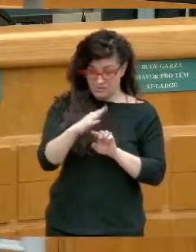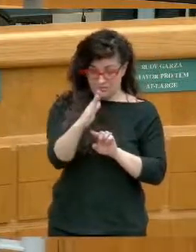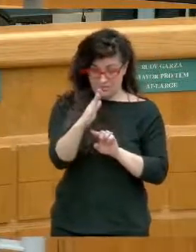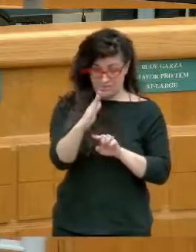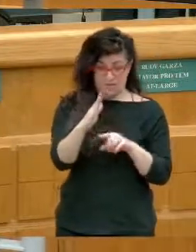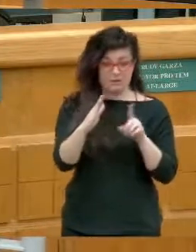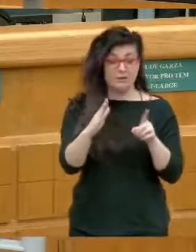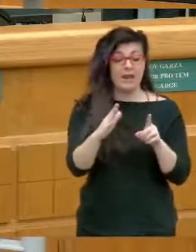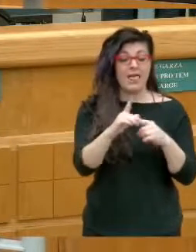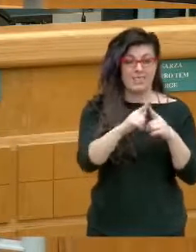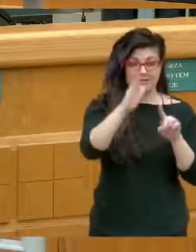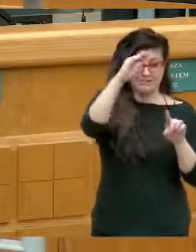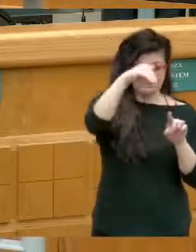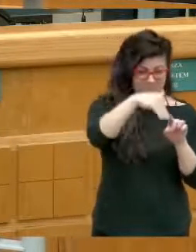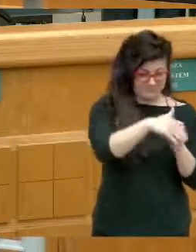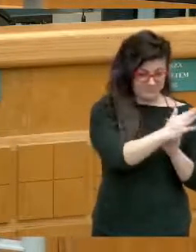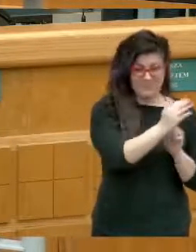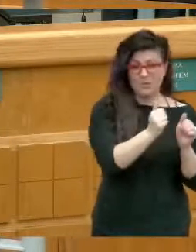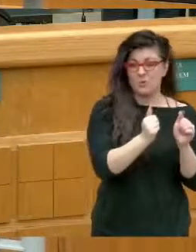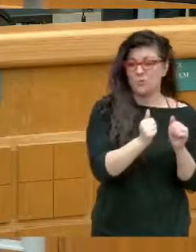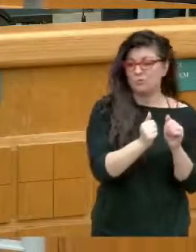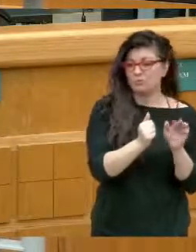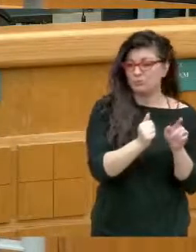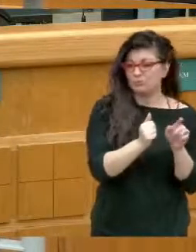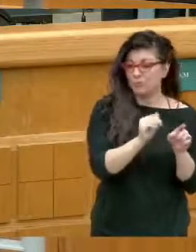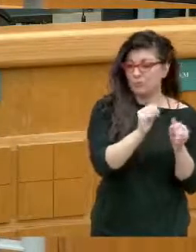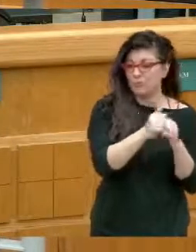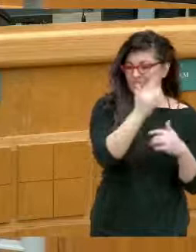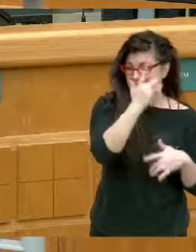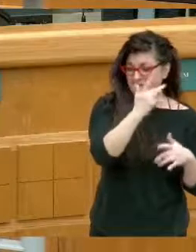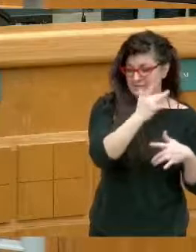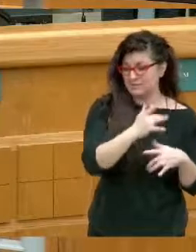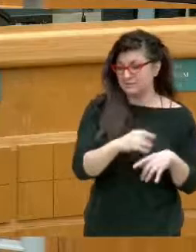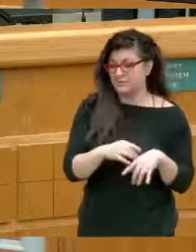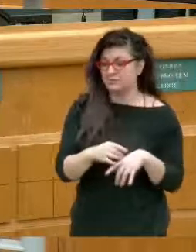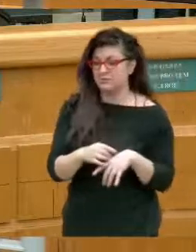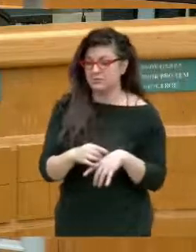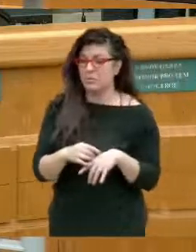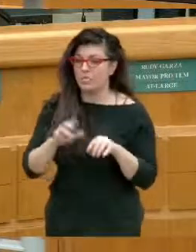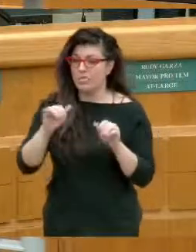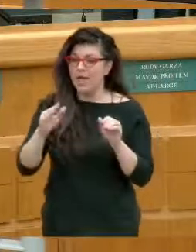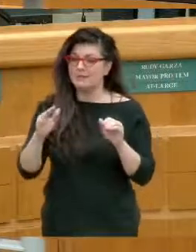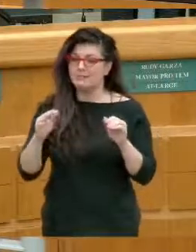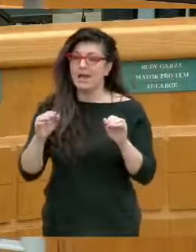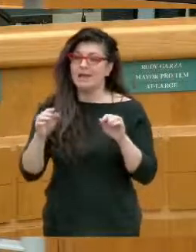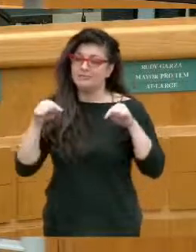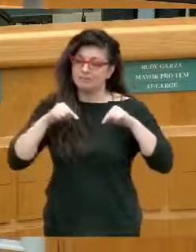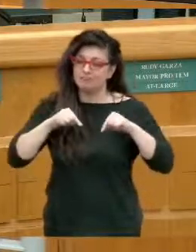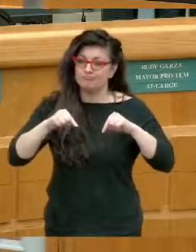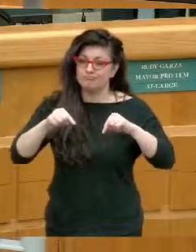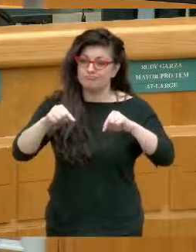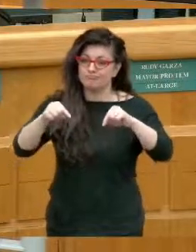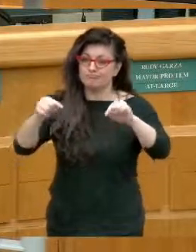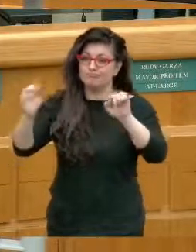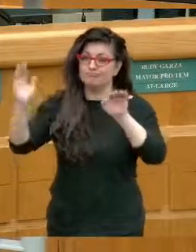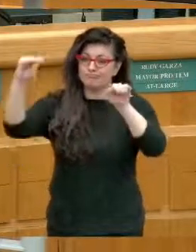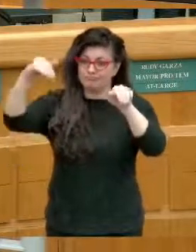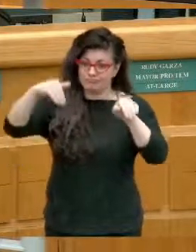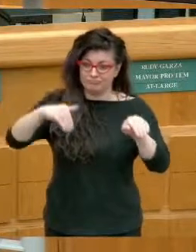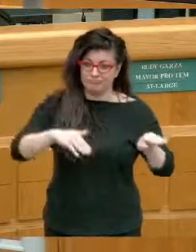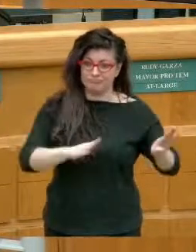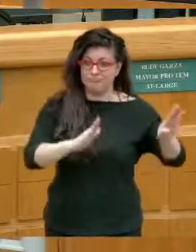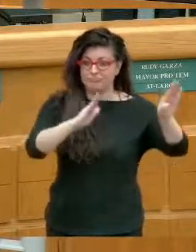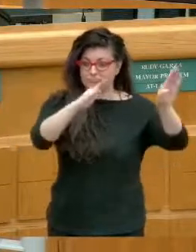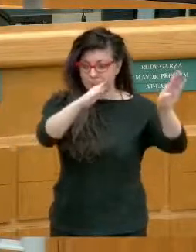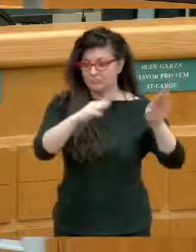in the cases. And so this decline is mirroring the decline over there and mirroring our